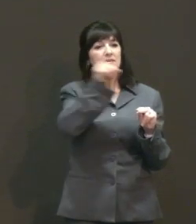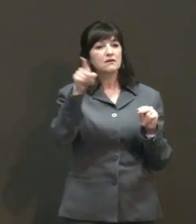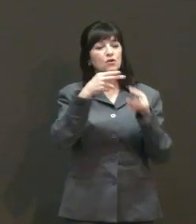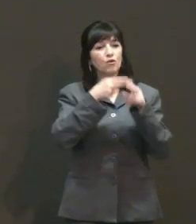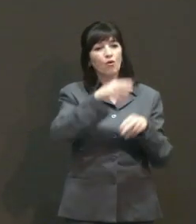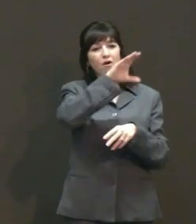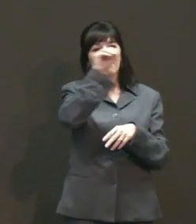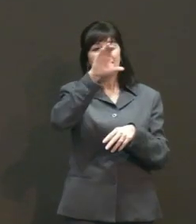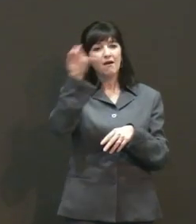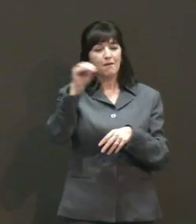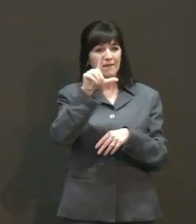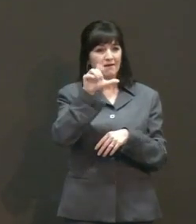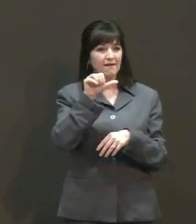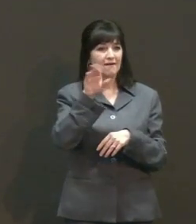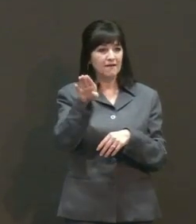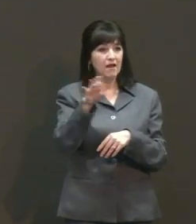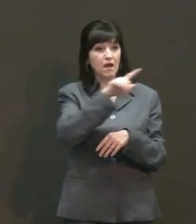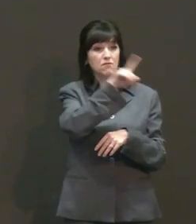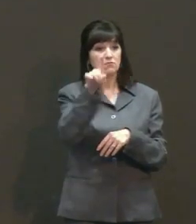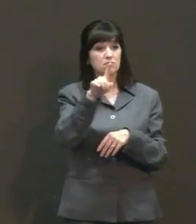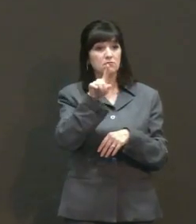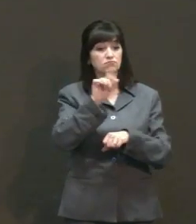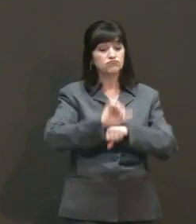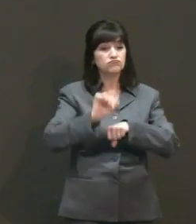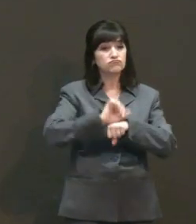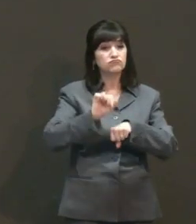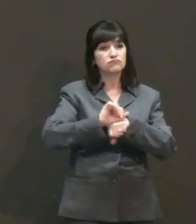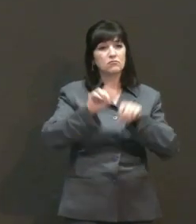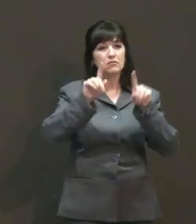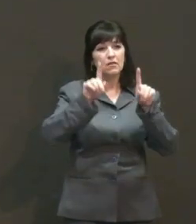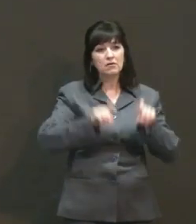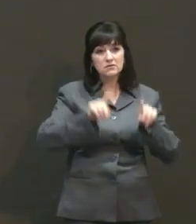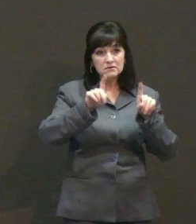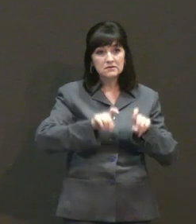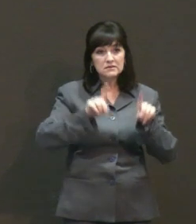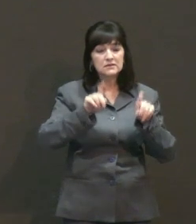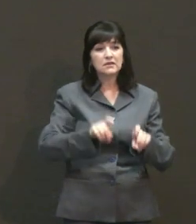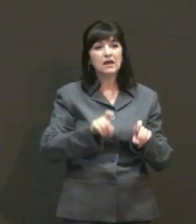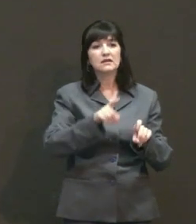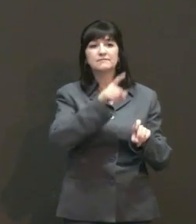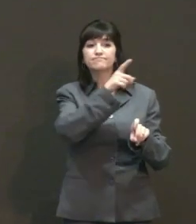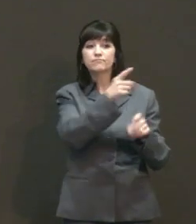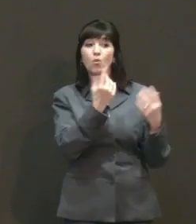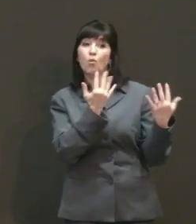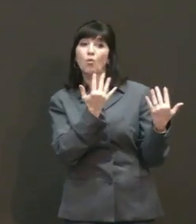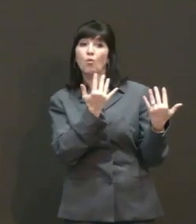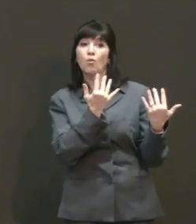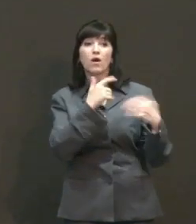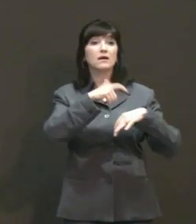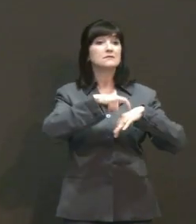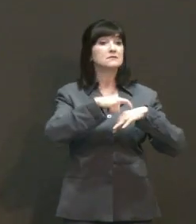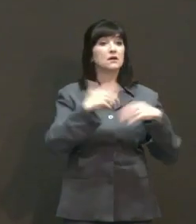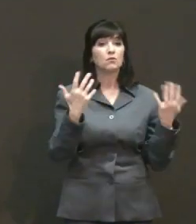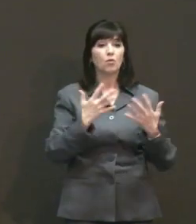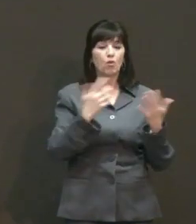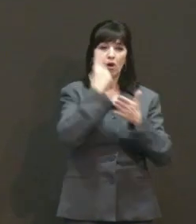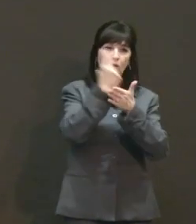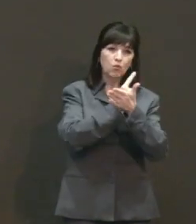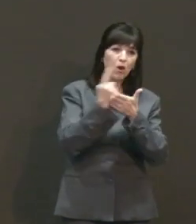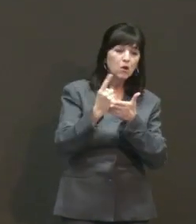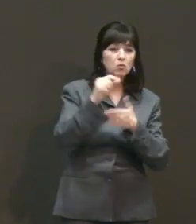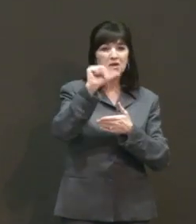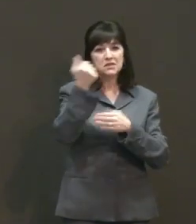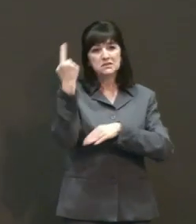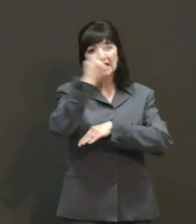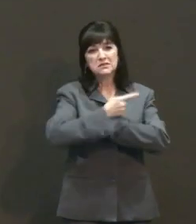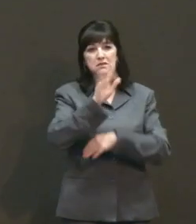testing the results, has been a lag of as much as a week or 10 days. The reports on the conference call this